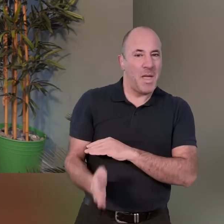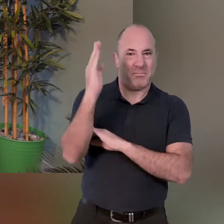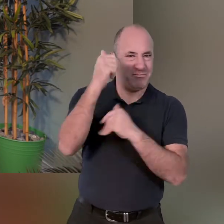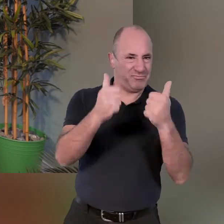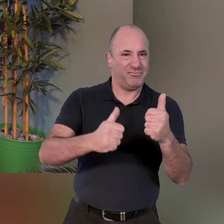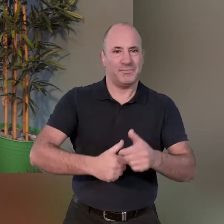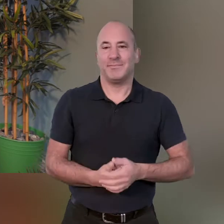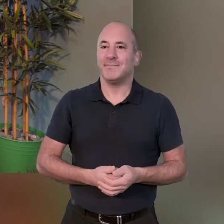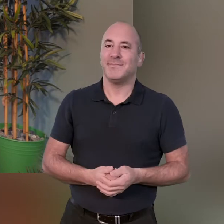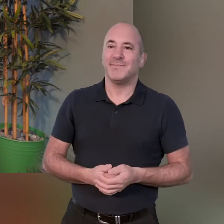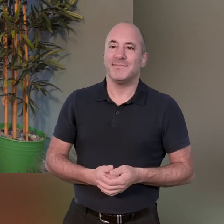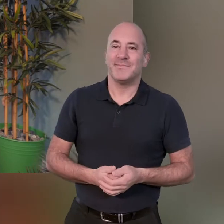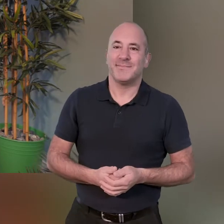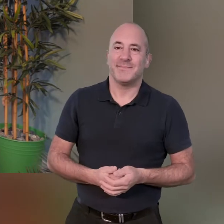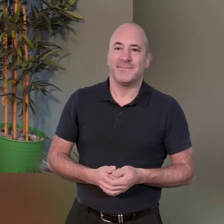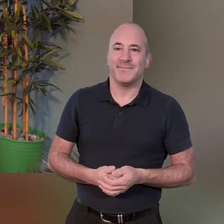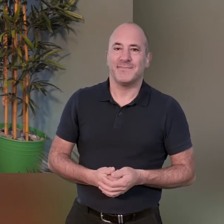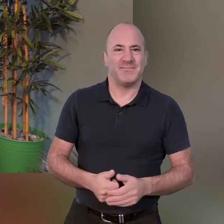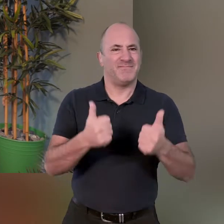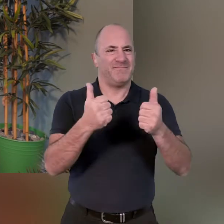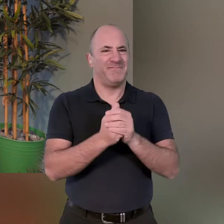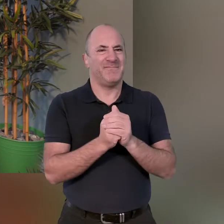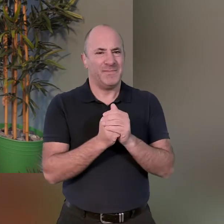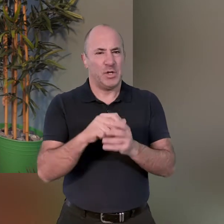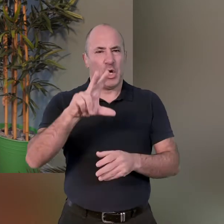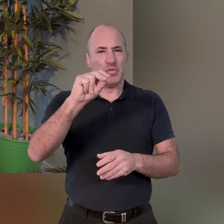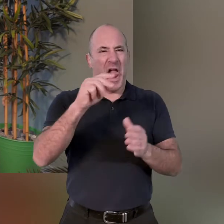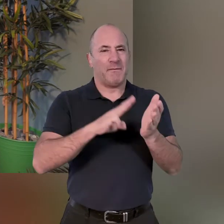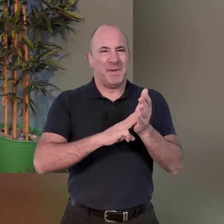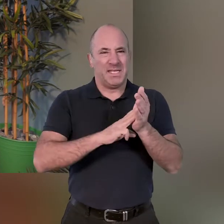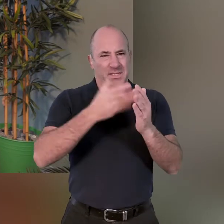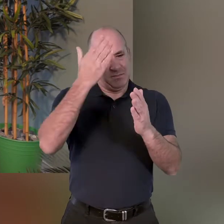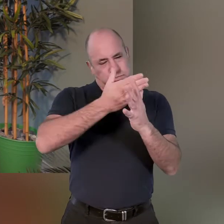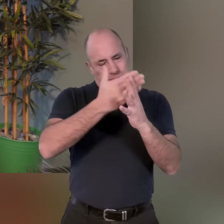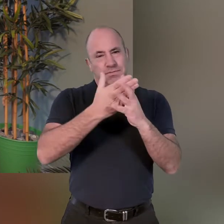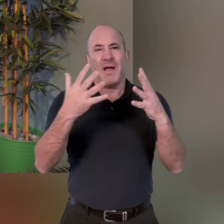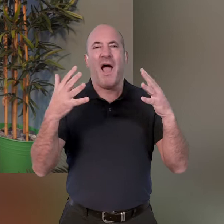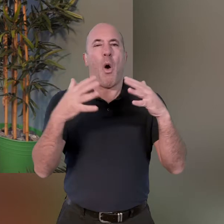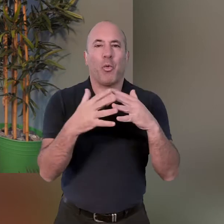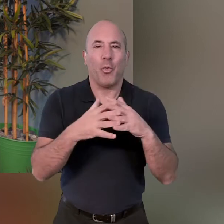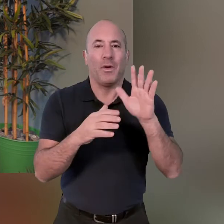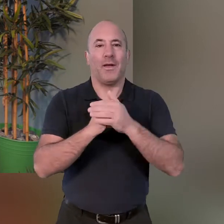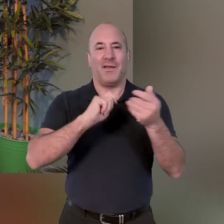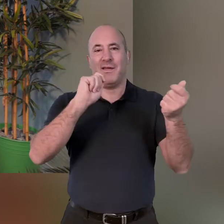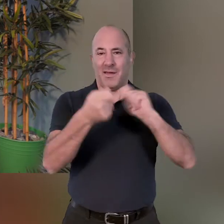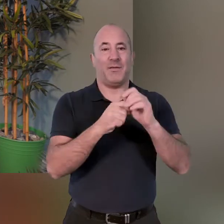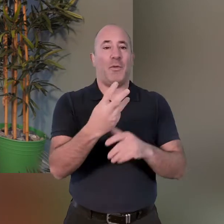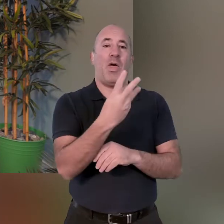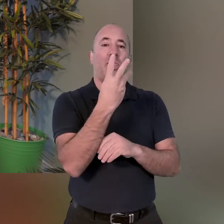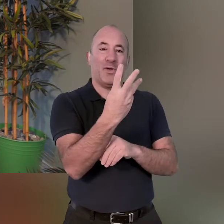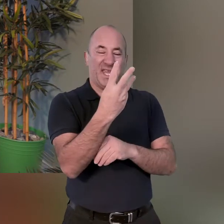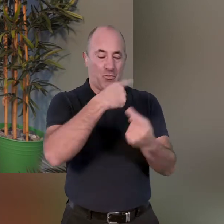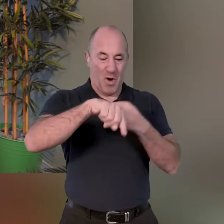excellent. Good, and how we're going to split that 12 minutes up is that we're going to do 3 rounds